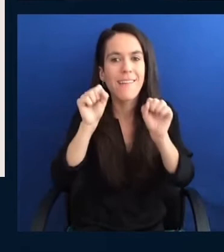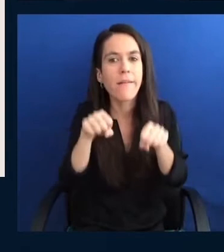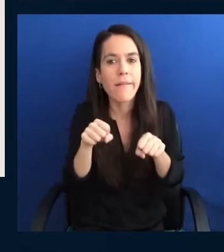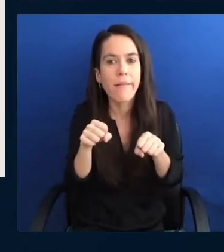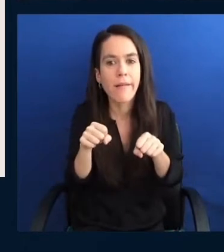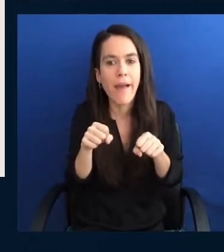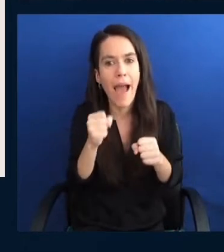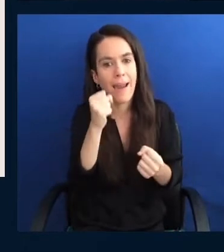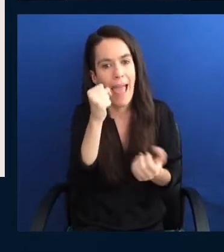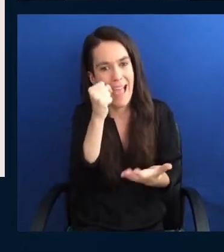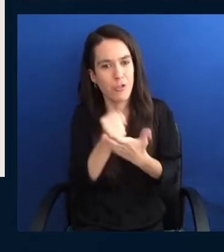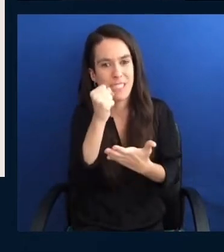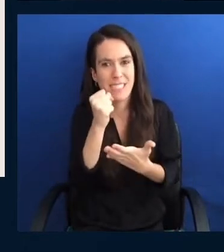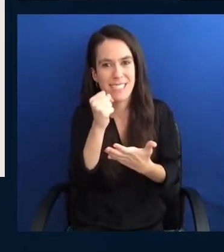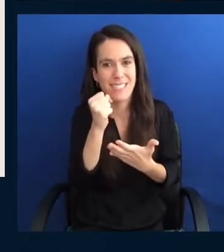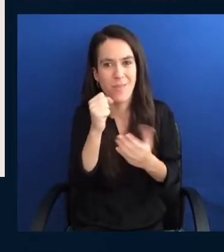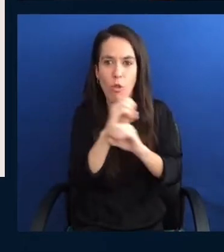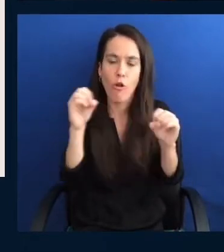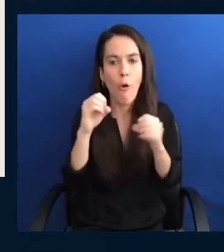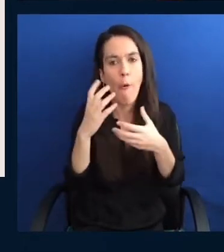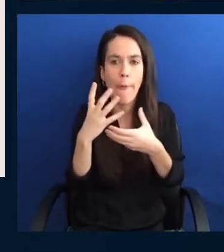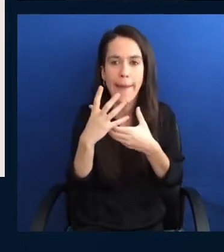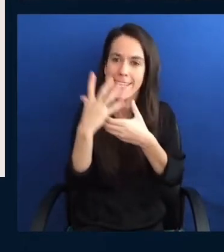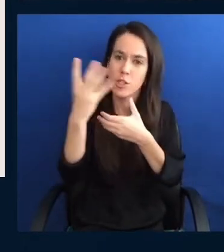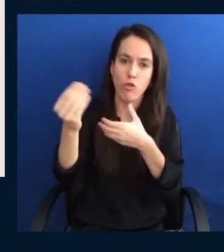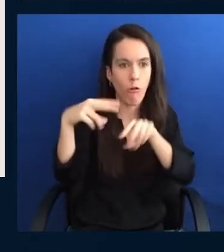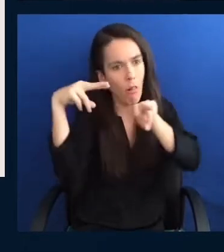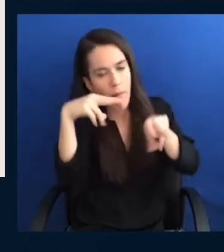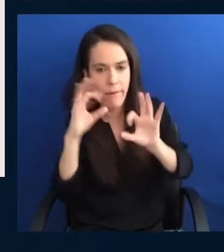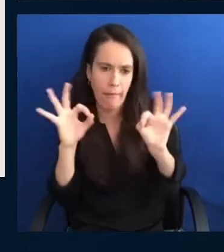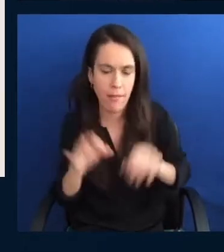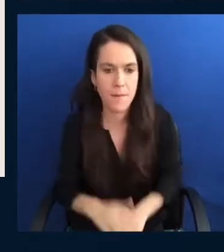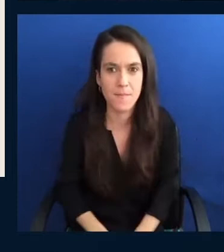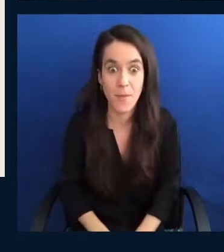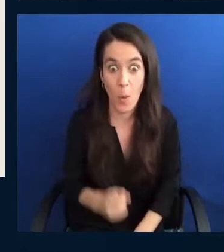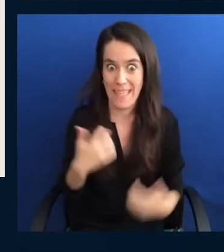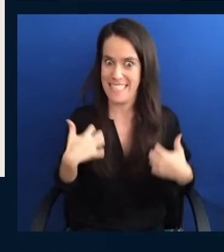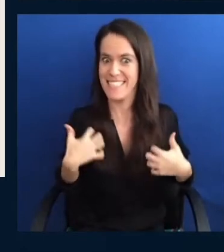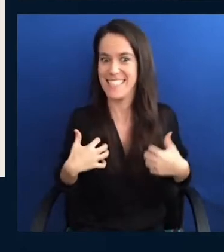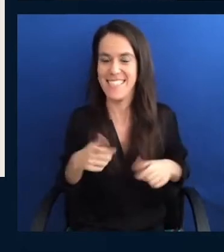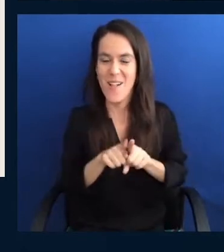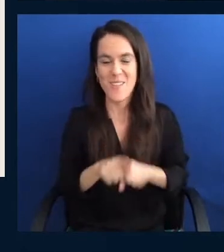validation without any external dependencies. So we're pretty excited about that as well.